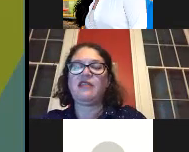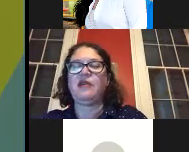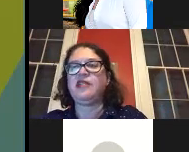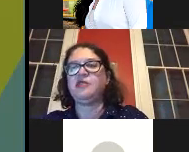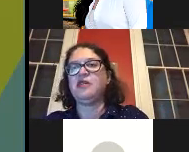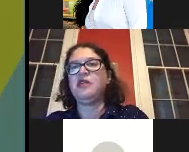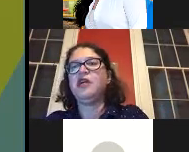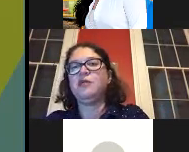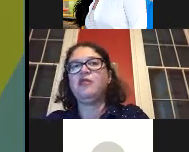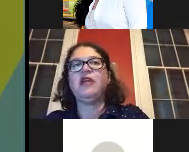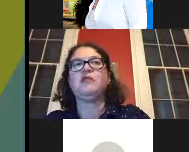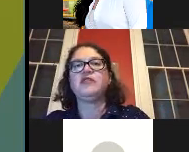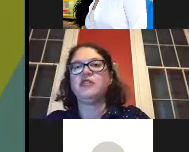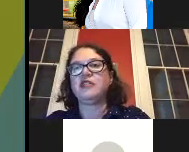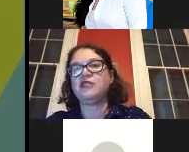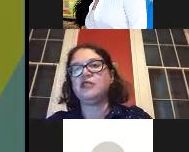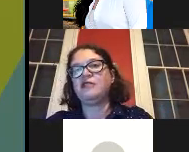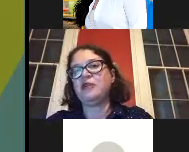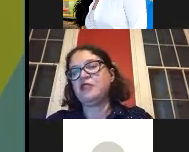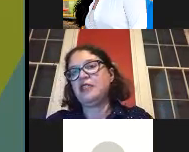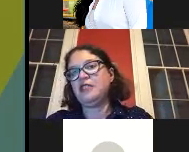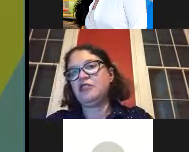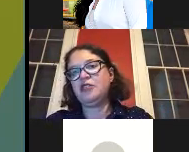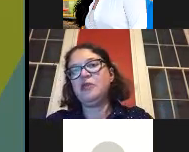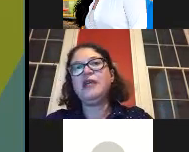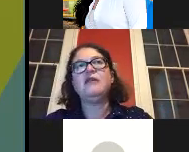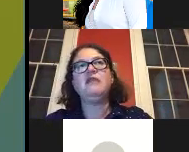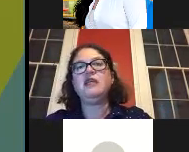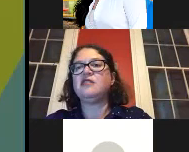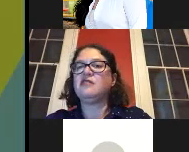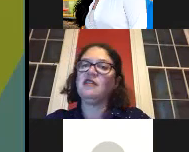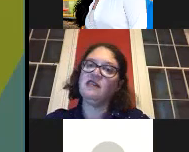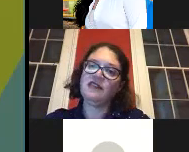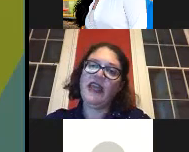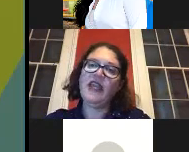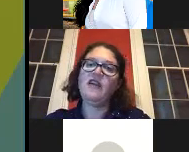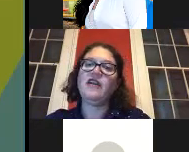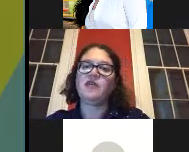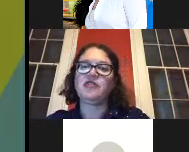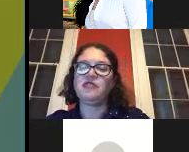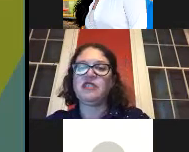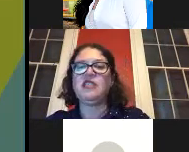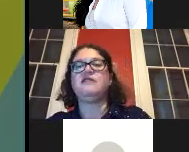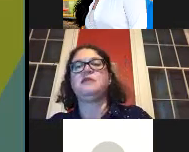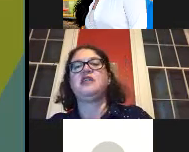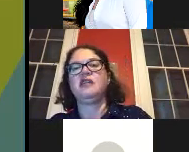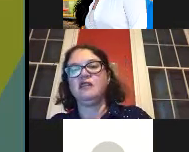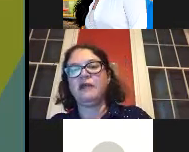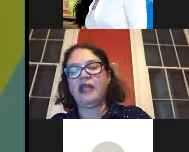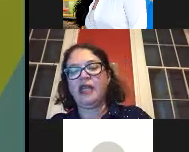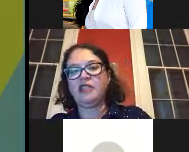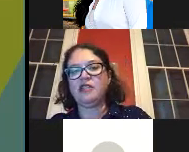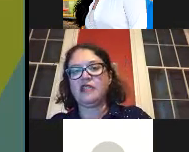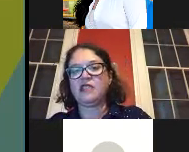disability pathway to a program or a service, or if a person needs to meet a certain level of care in order to receive a